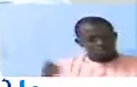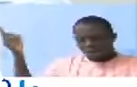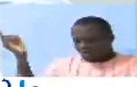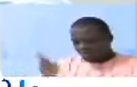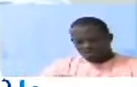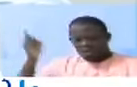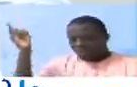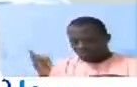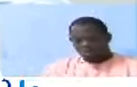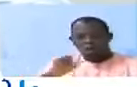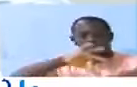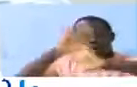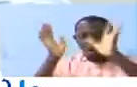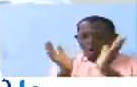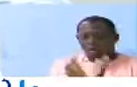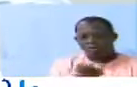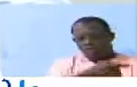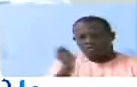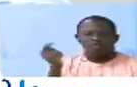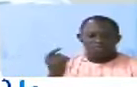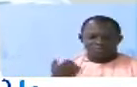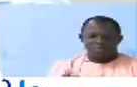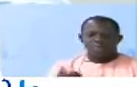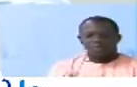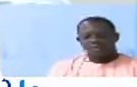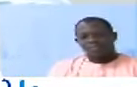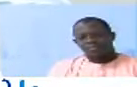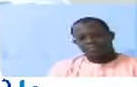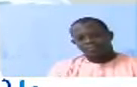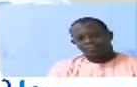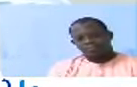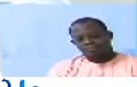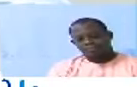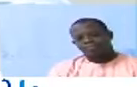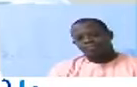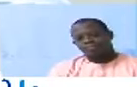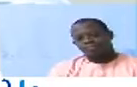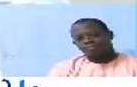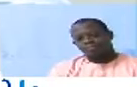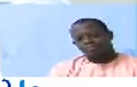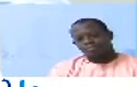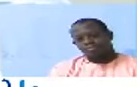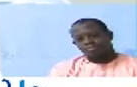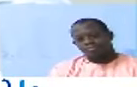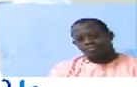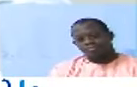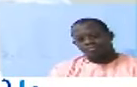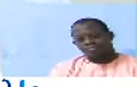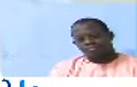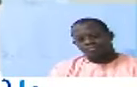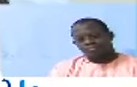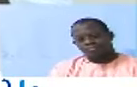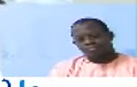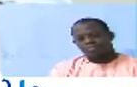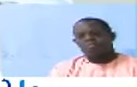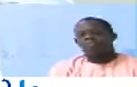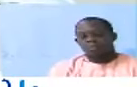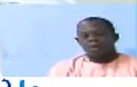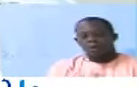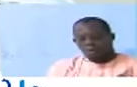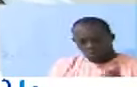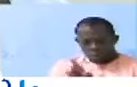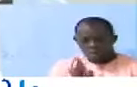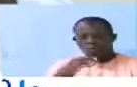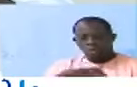Almamu na la kavu mul munda na wakuya onyinkoro ikumasa de ka liparoke. We want to